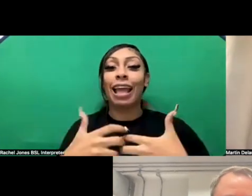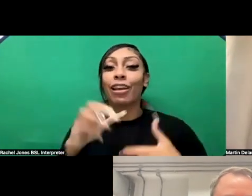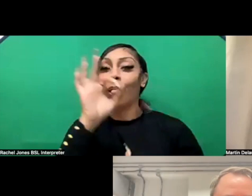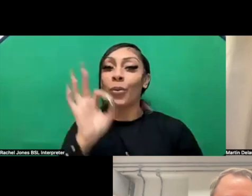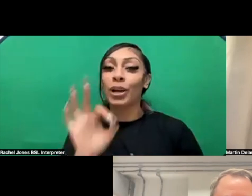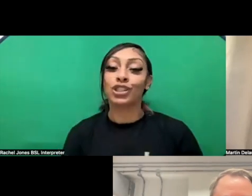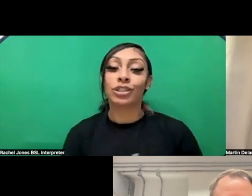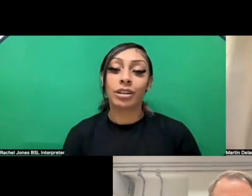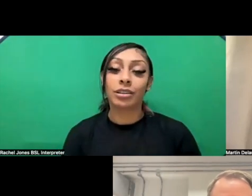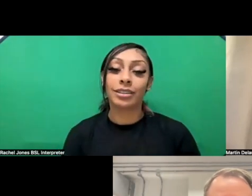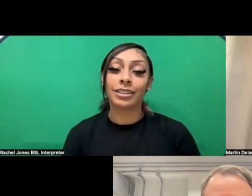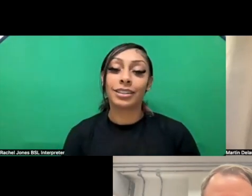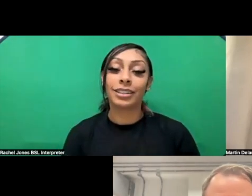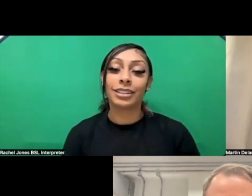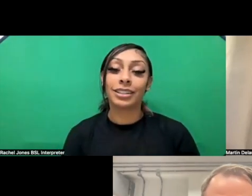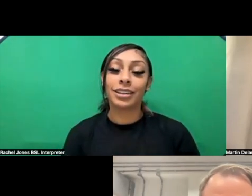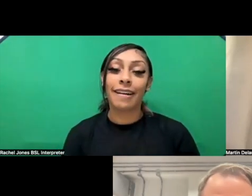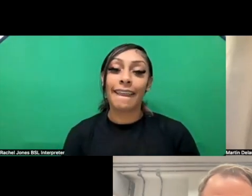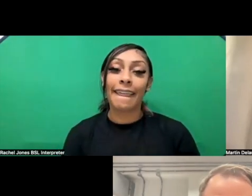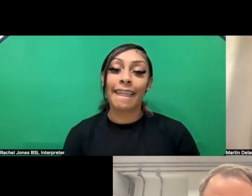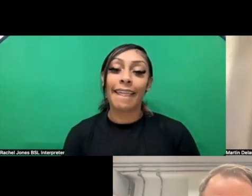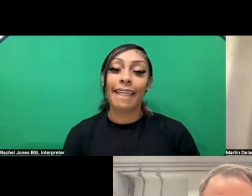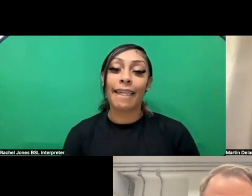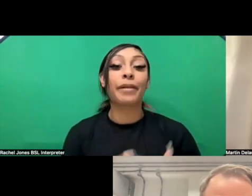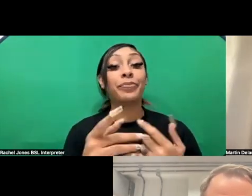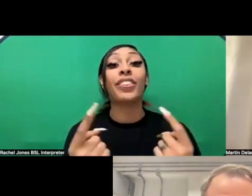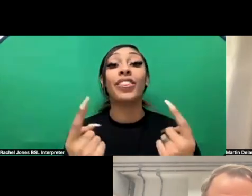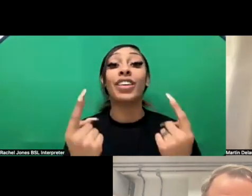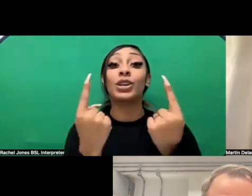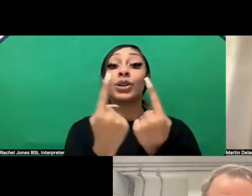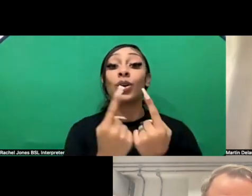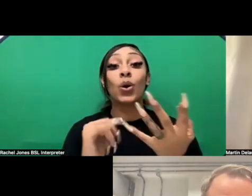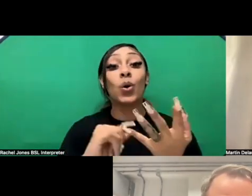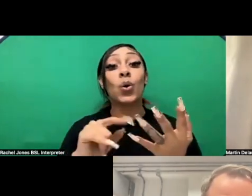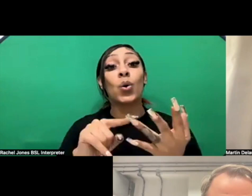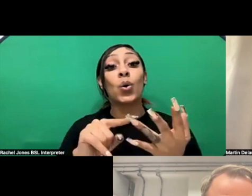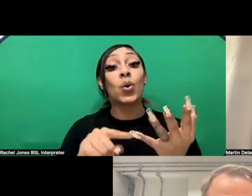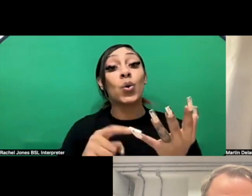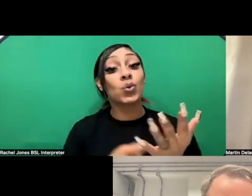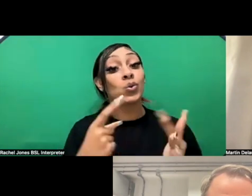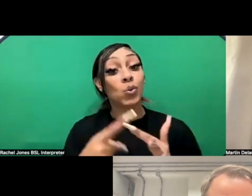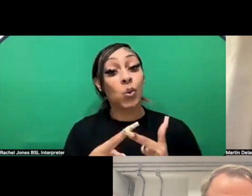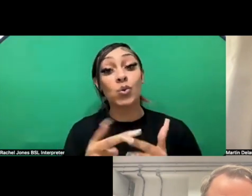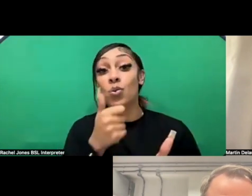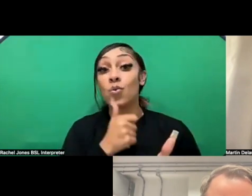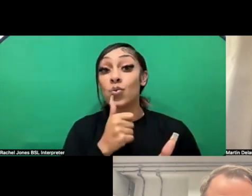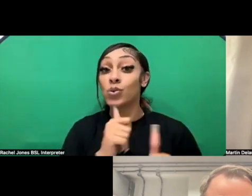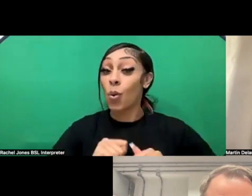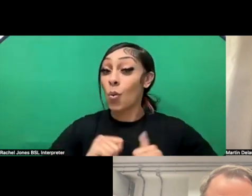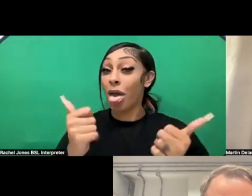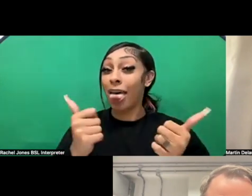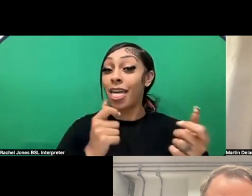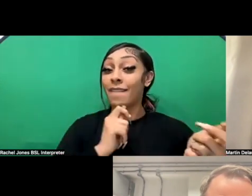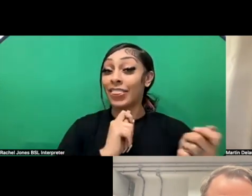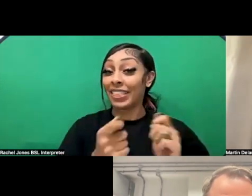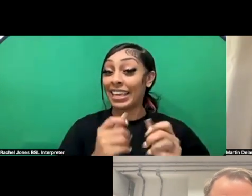Well, first of all, the source code alone tends to work very well for LinnStrument. So there's certain things could be stolen,